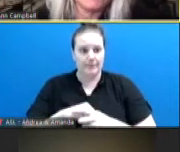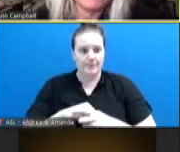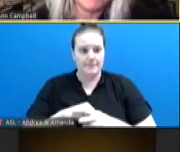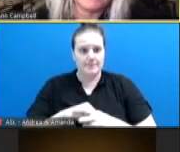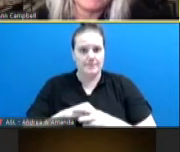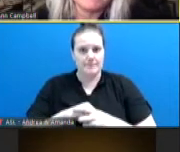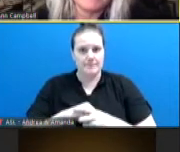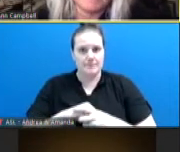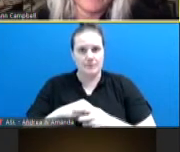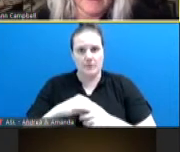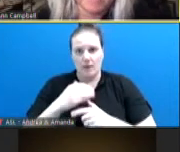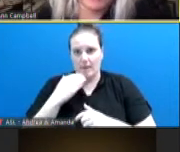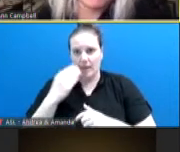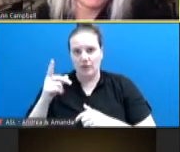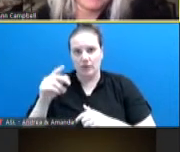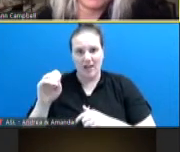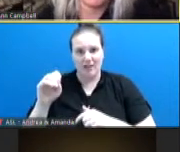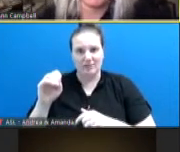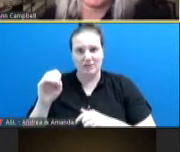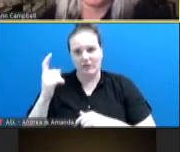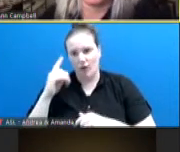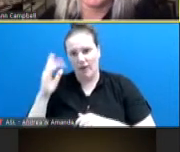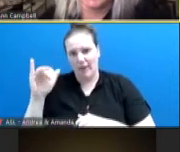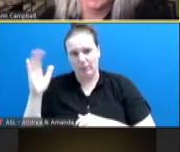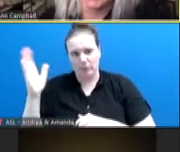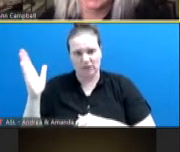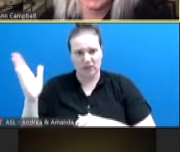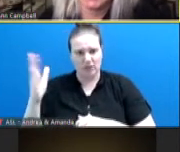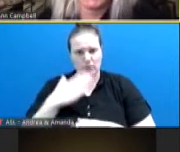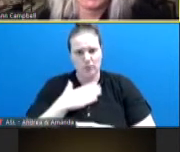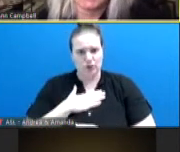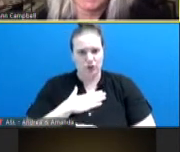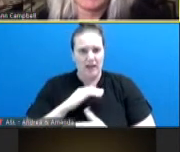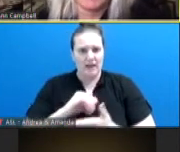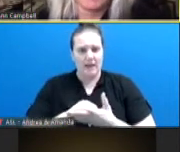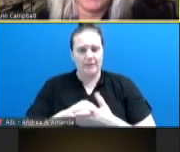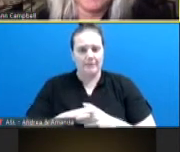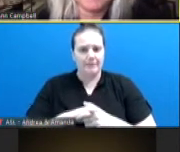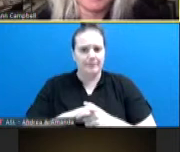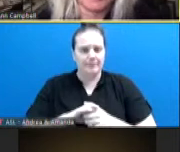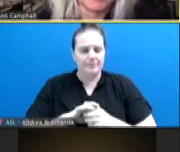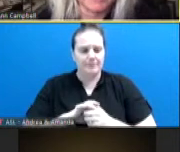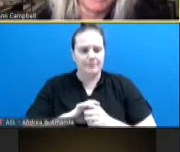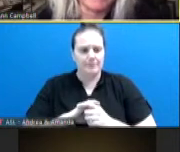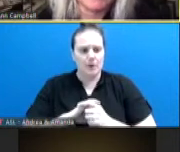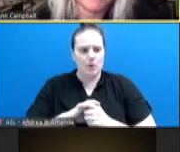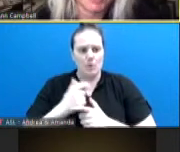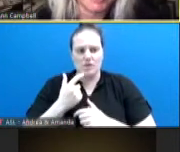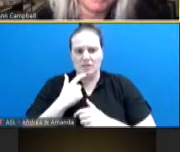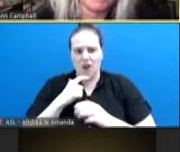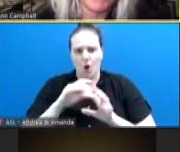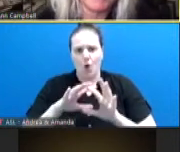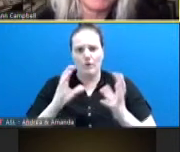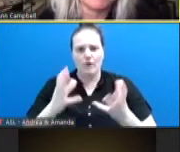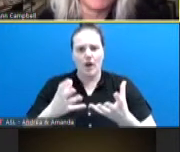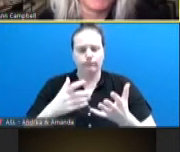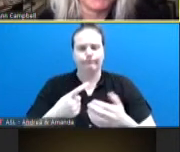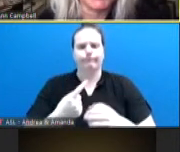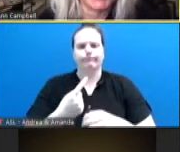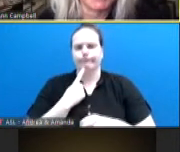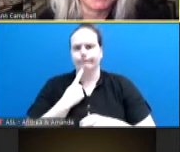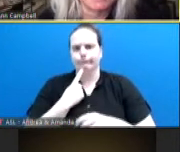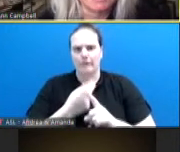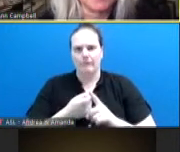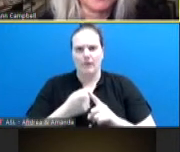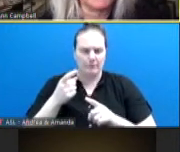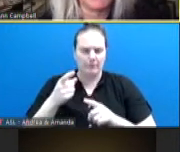Thank you, Dennis and Tom, for that presentation. I appreciate it. I will say overall, I'm disheartened by this